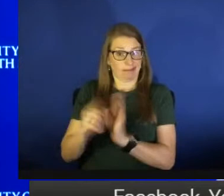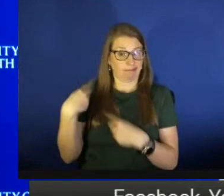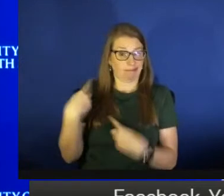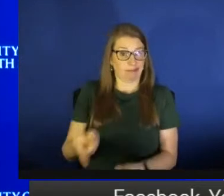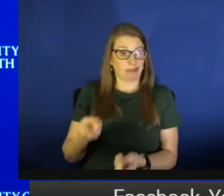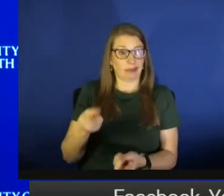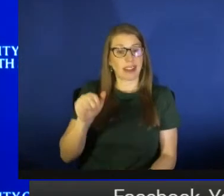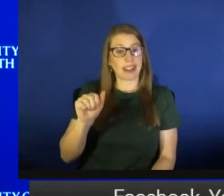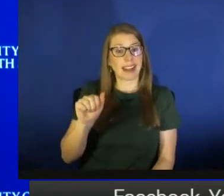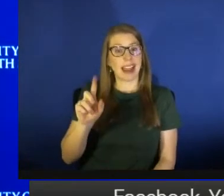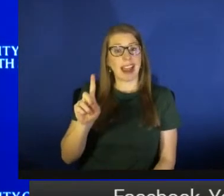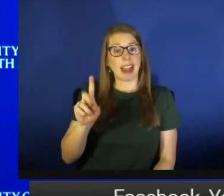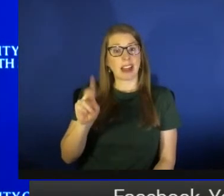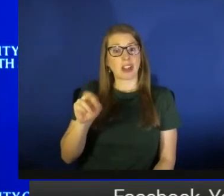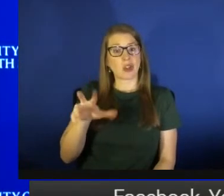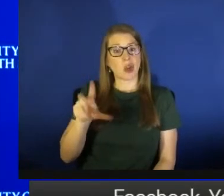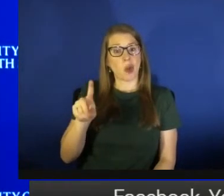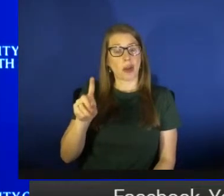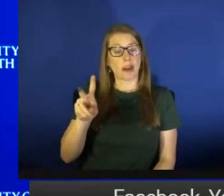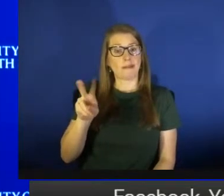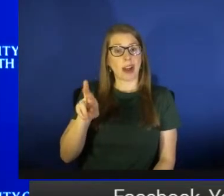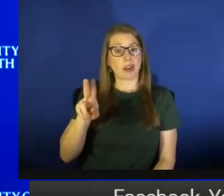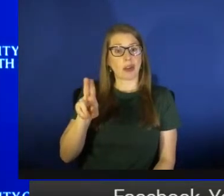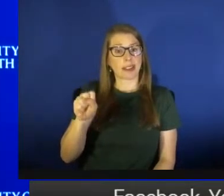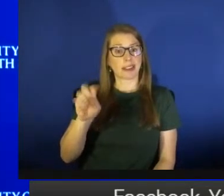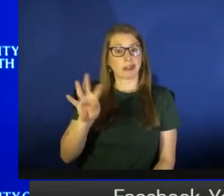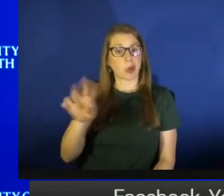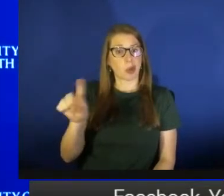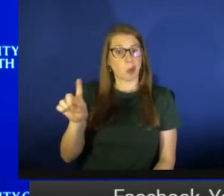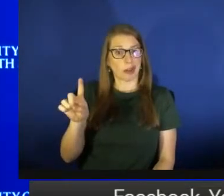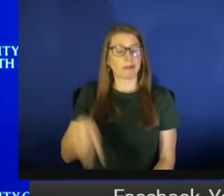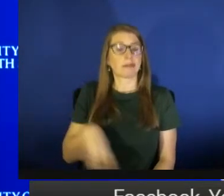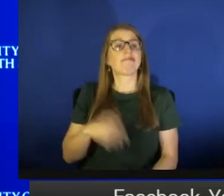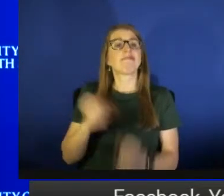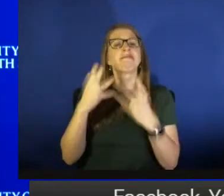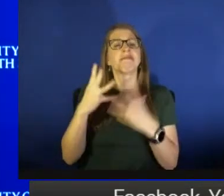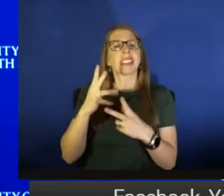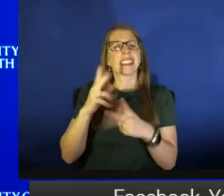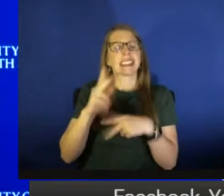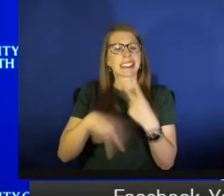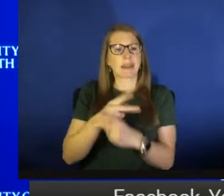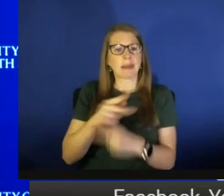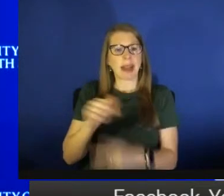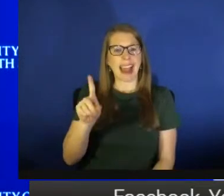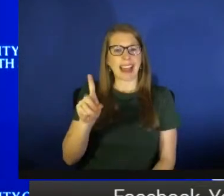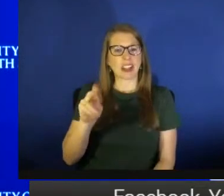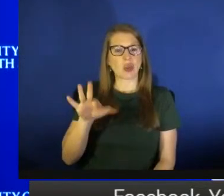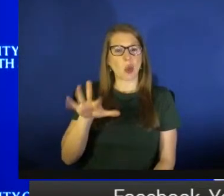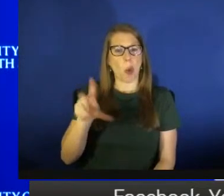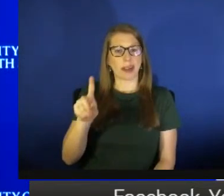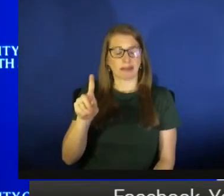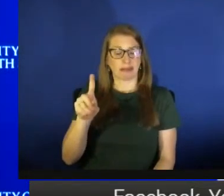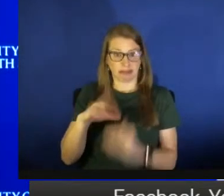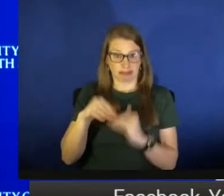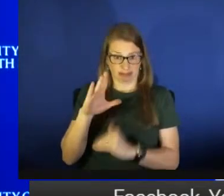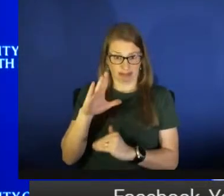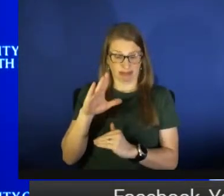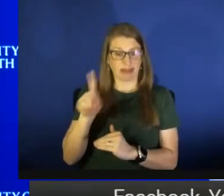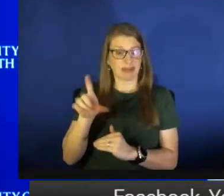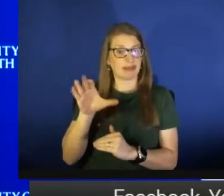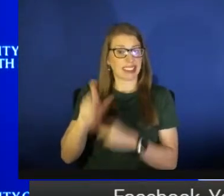Adenovirus 41, and I think everybody has to understand there are many types of adenovirus. There are over 100 types that we've